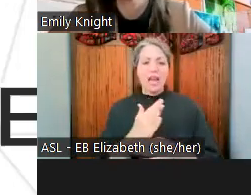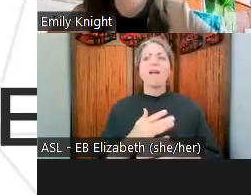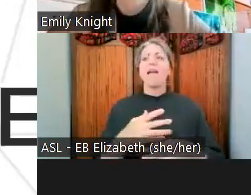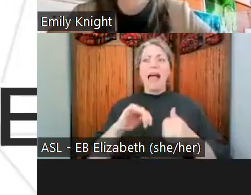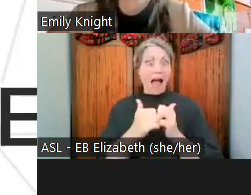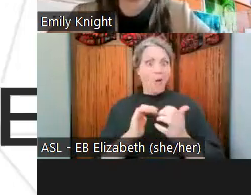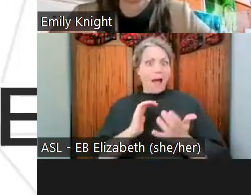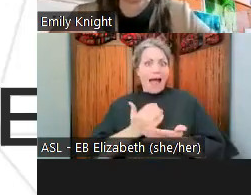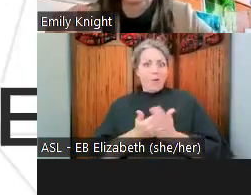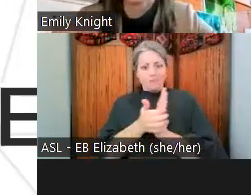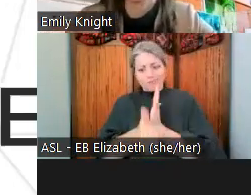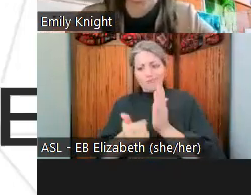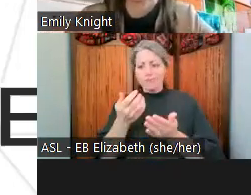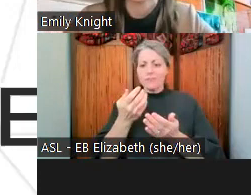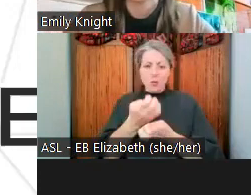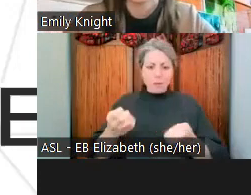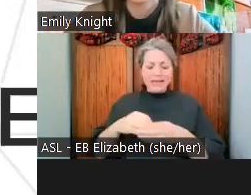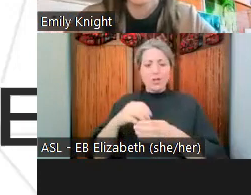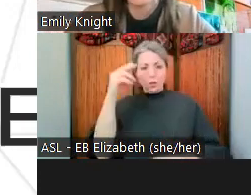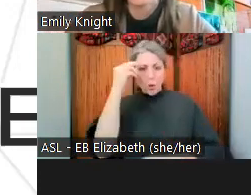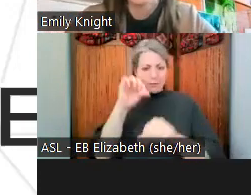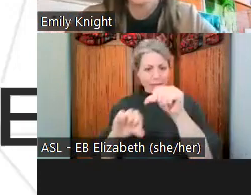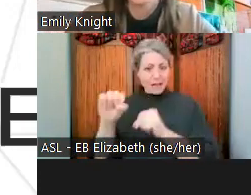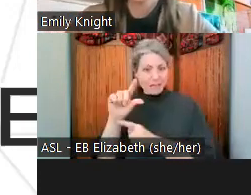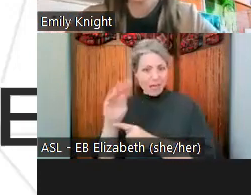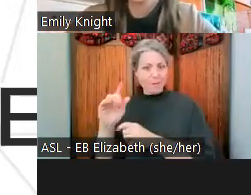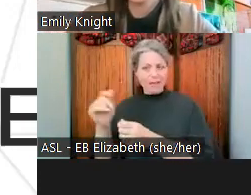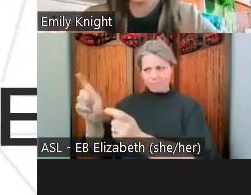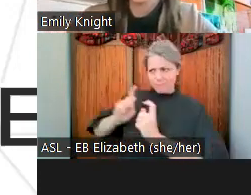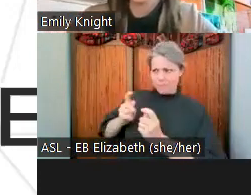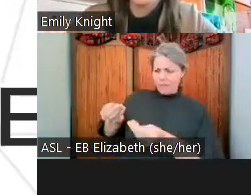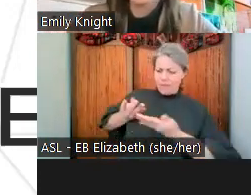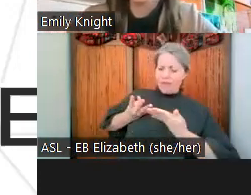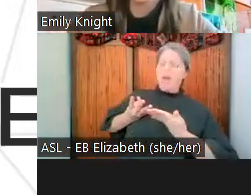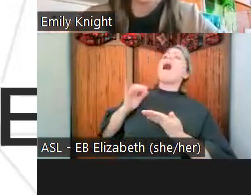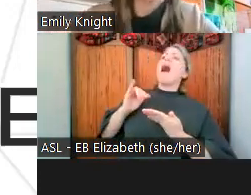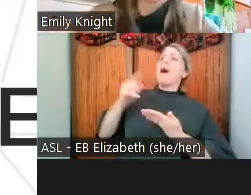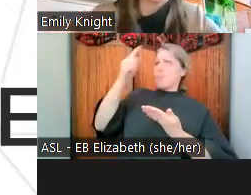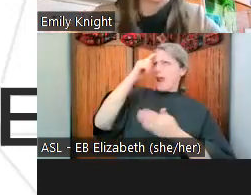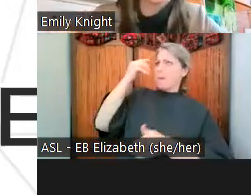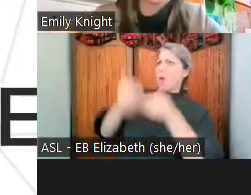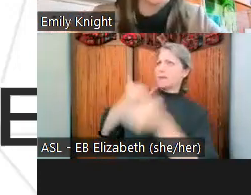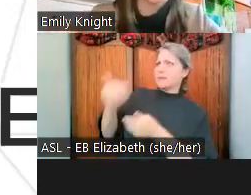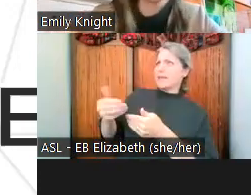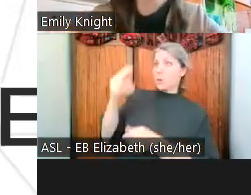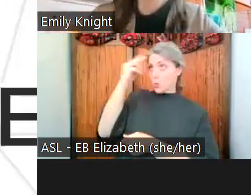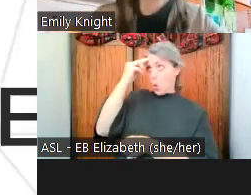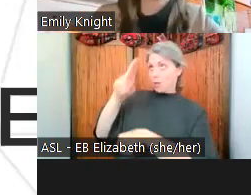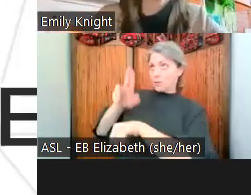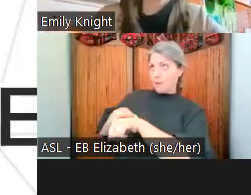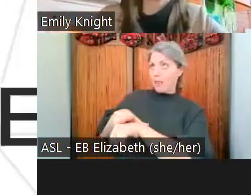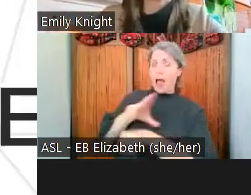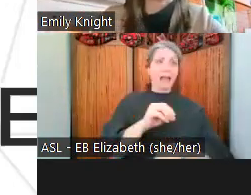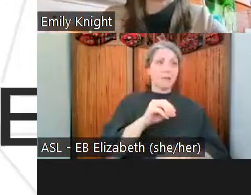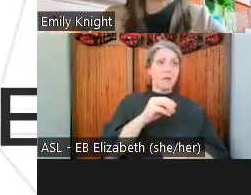window into how the brain is processing visual information, both in neurotypical development and in autism.